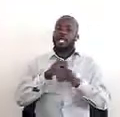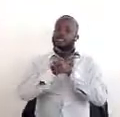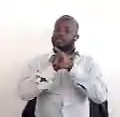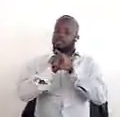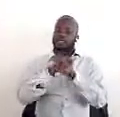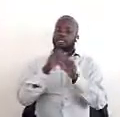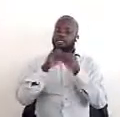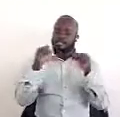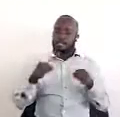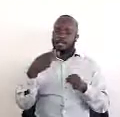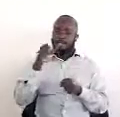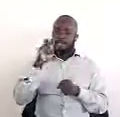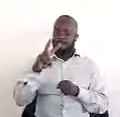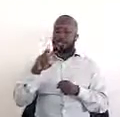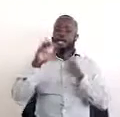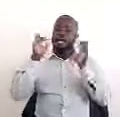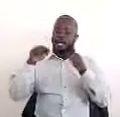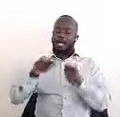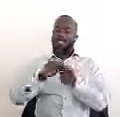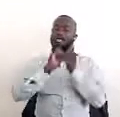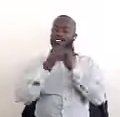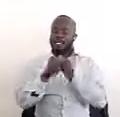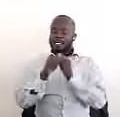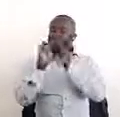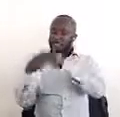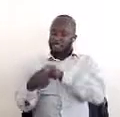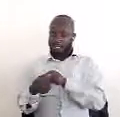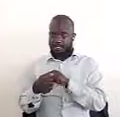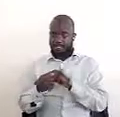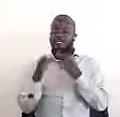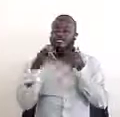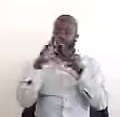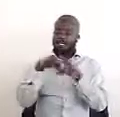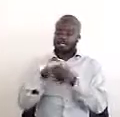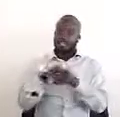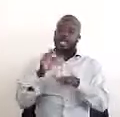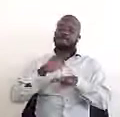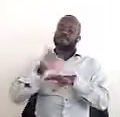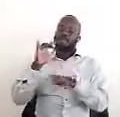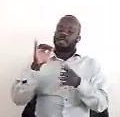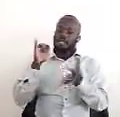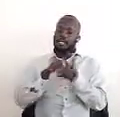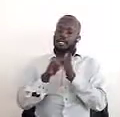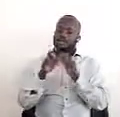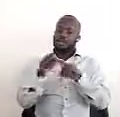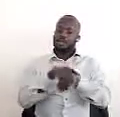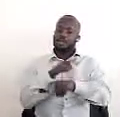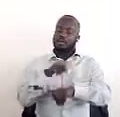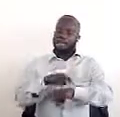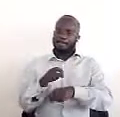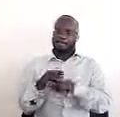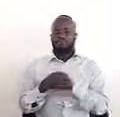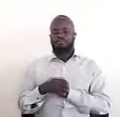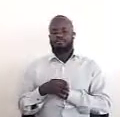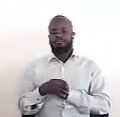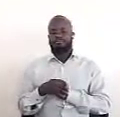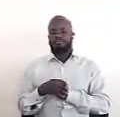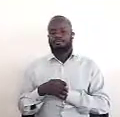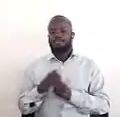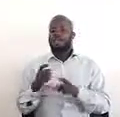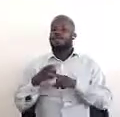body's immune system, the HIV virus can keep replicating, resulting in an infection that is chronic and